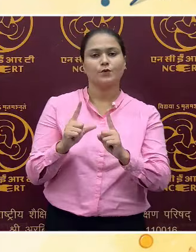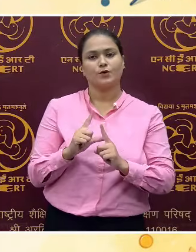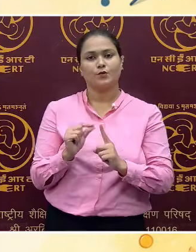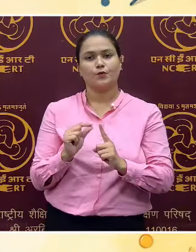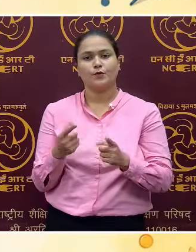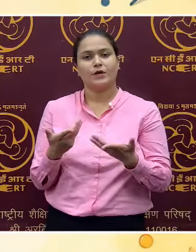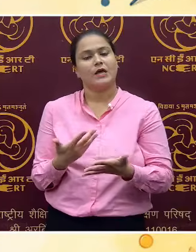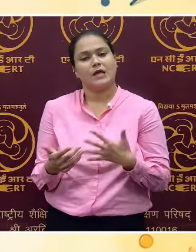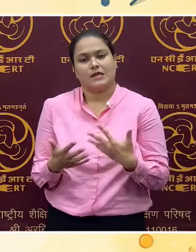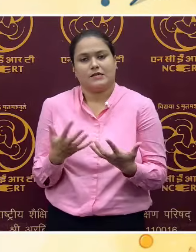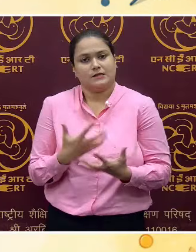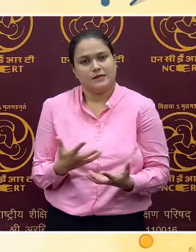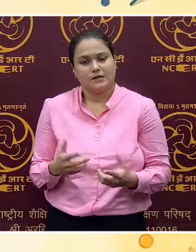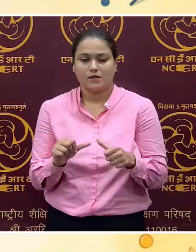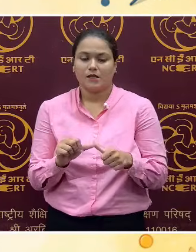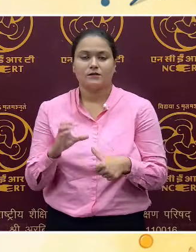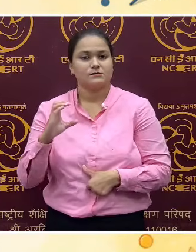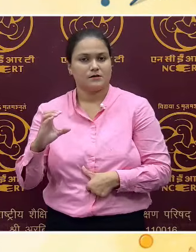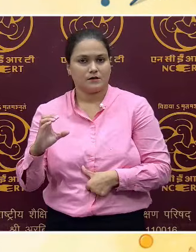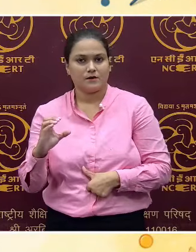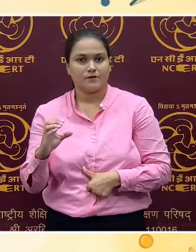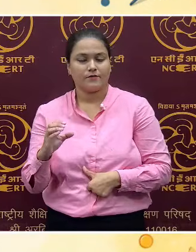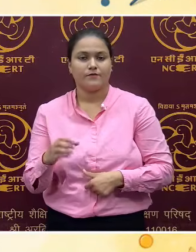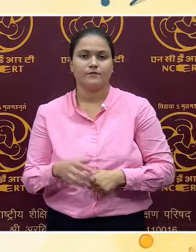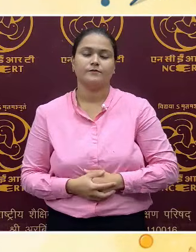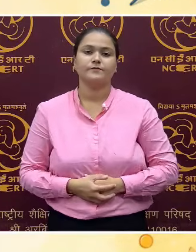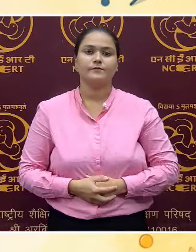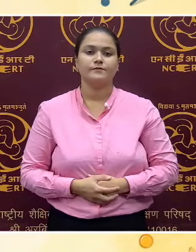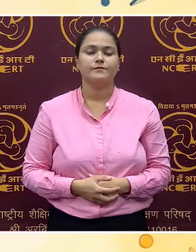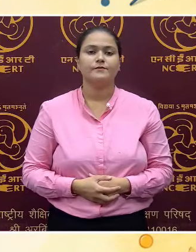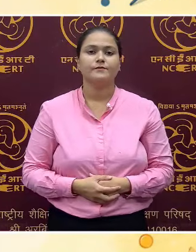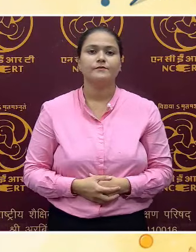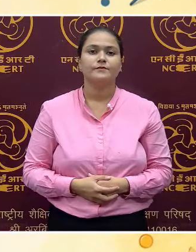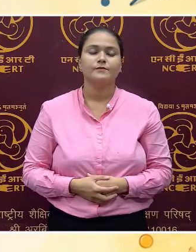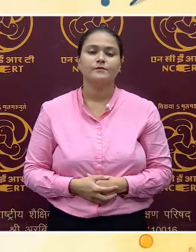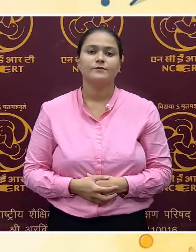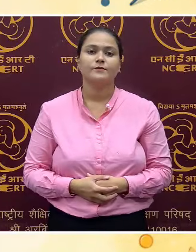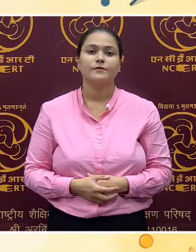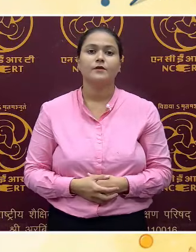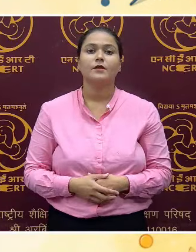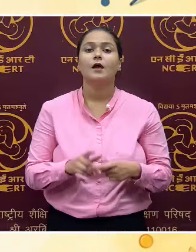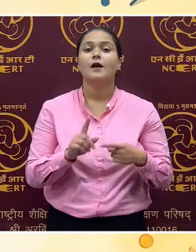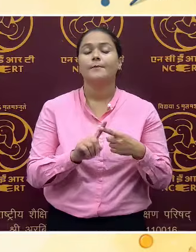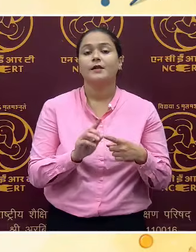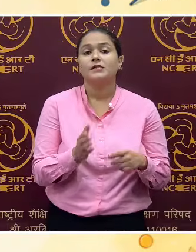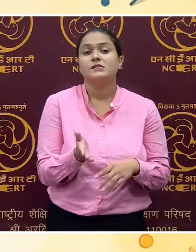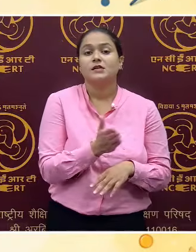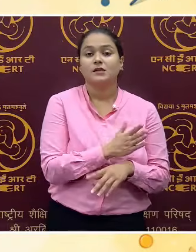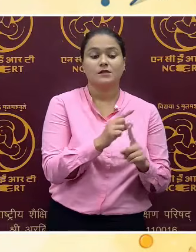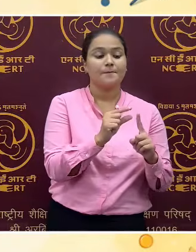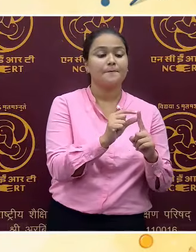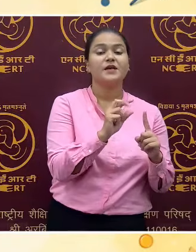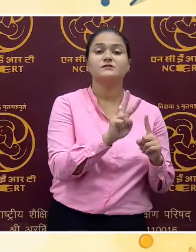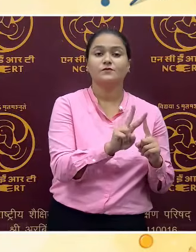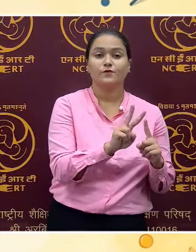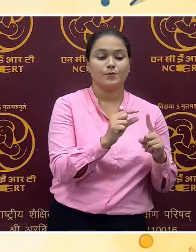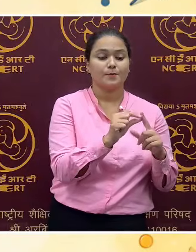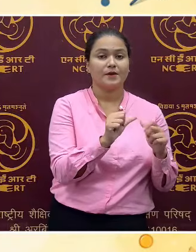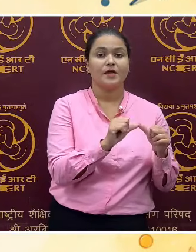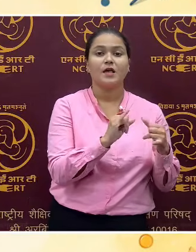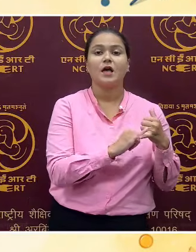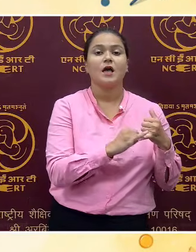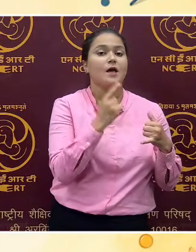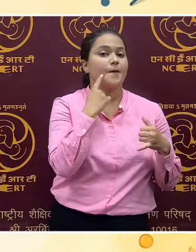The government launched this program, for example. And passive voice tries to